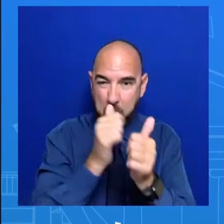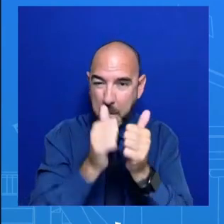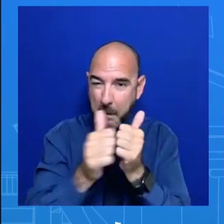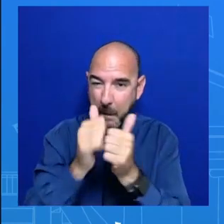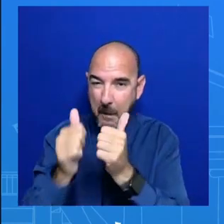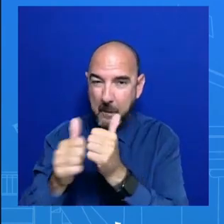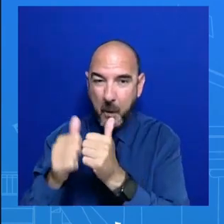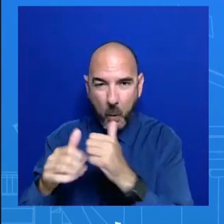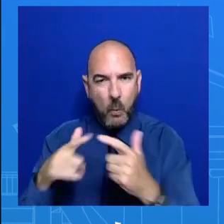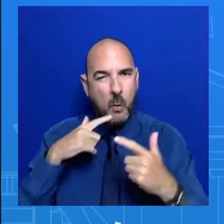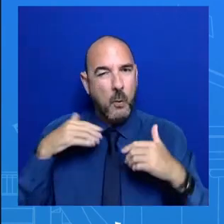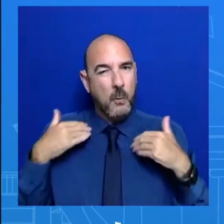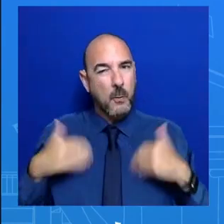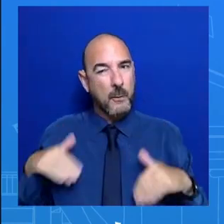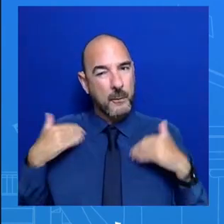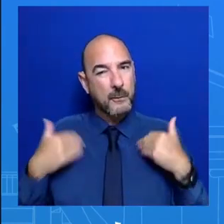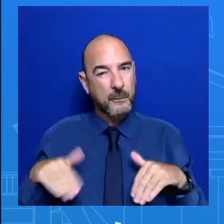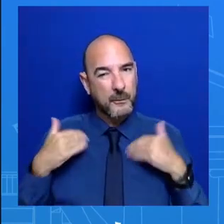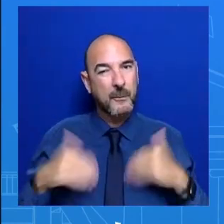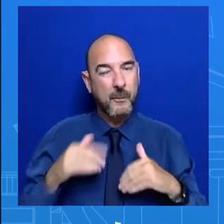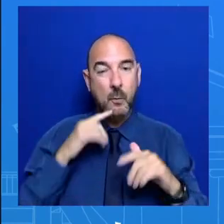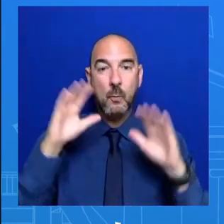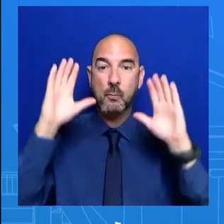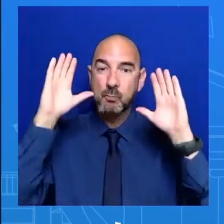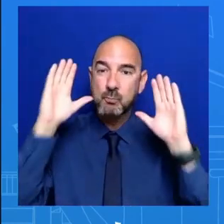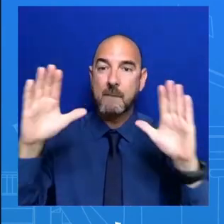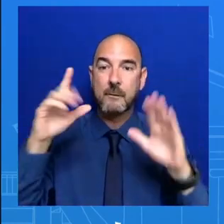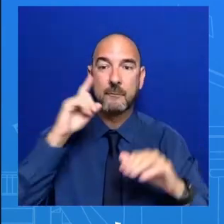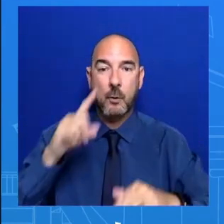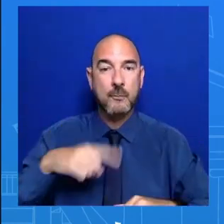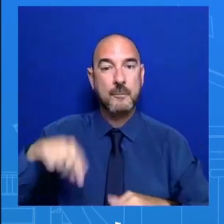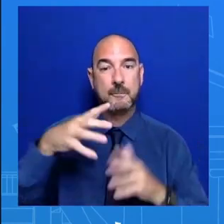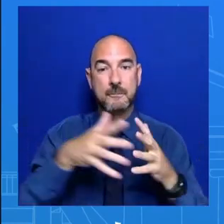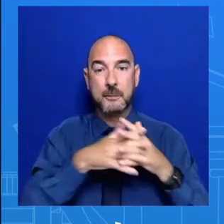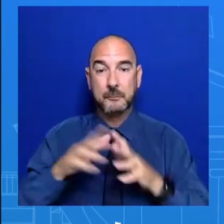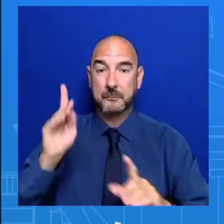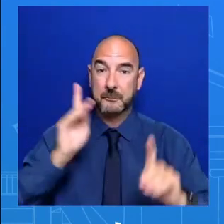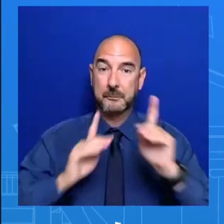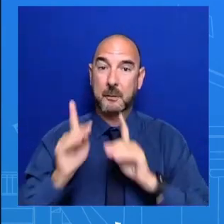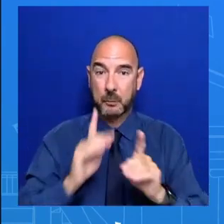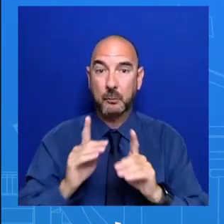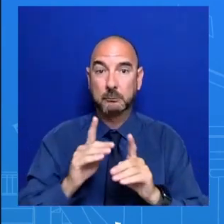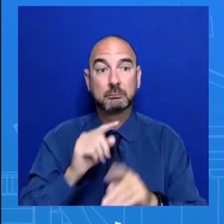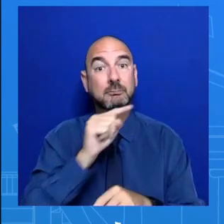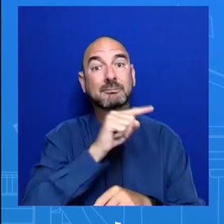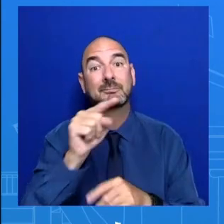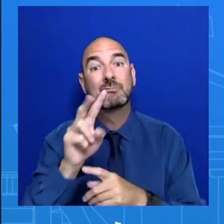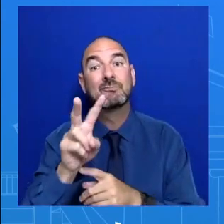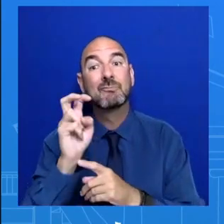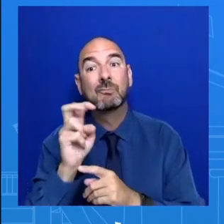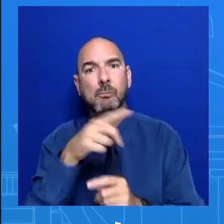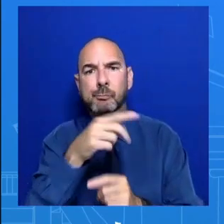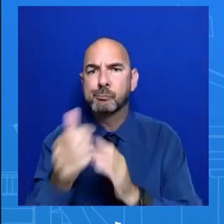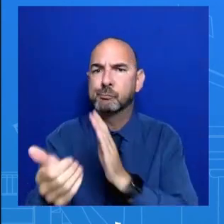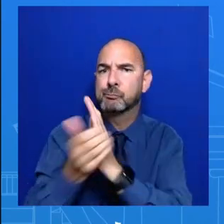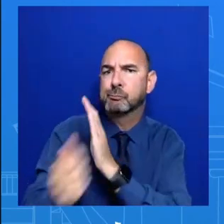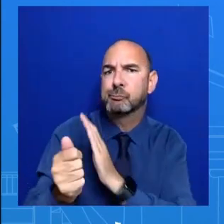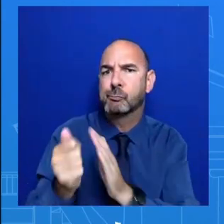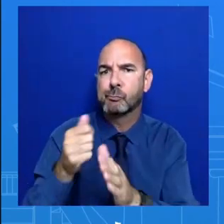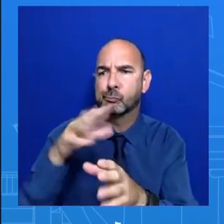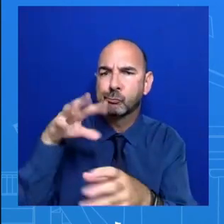law and the American people. These highly qualified individuals have diverse professional backgrounds. They are